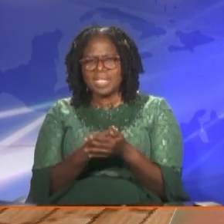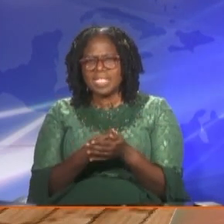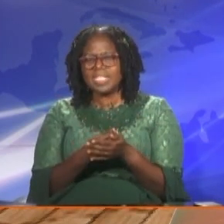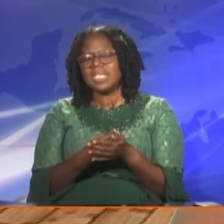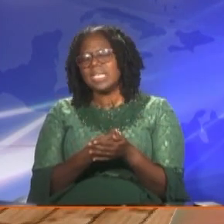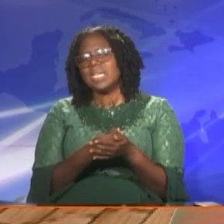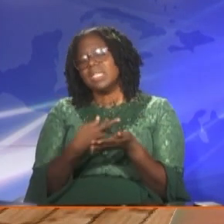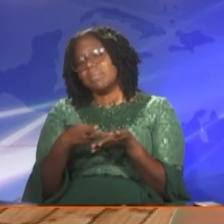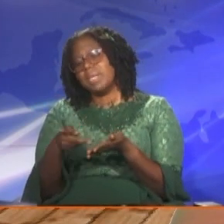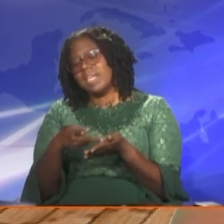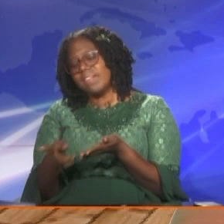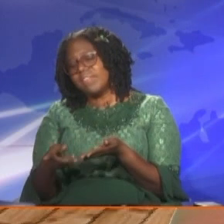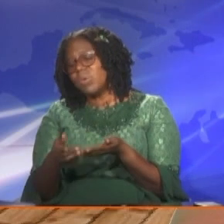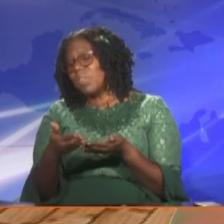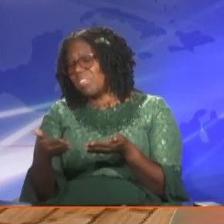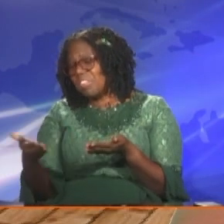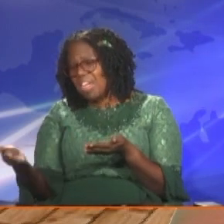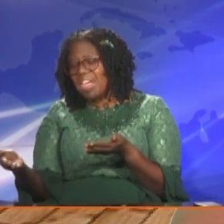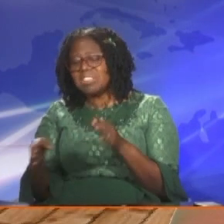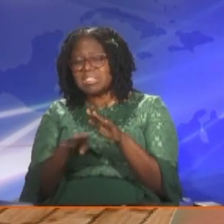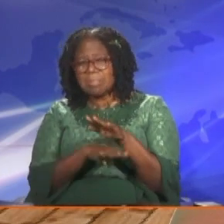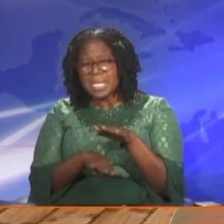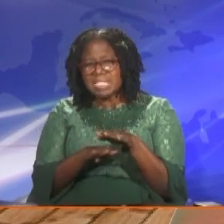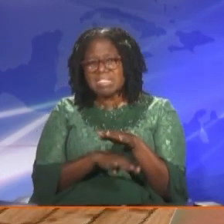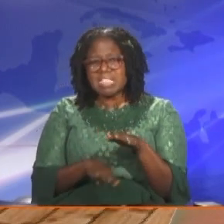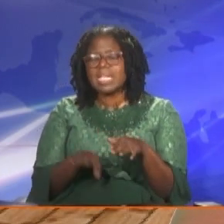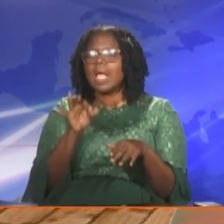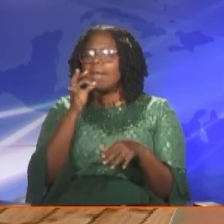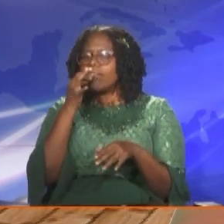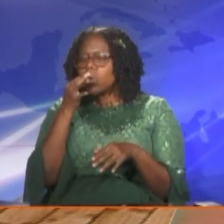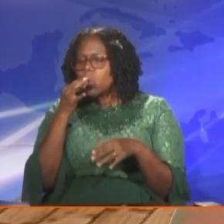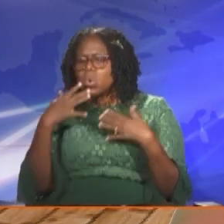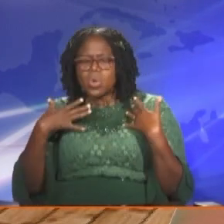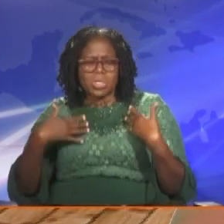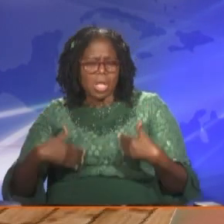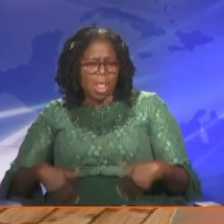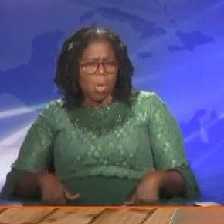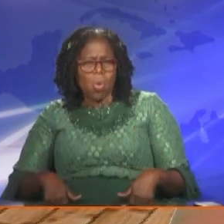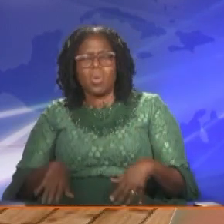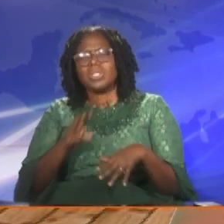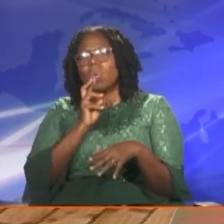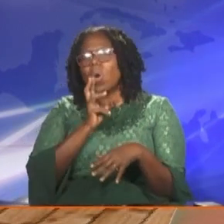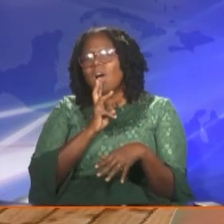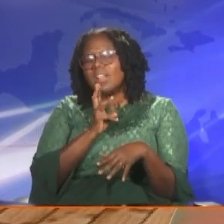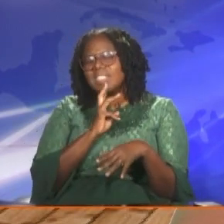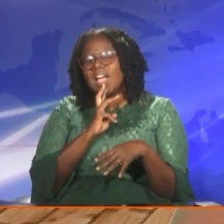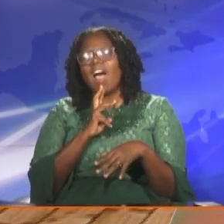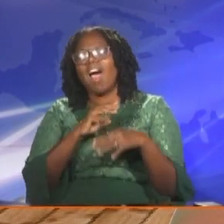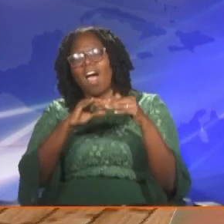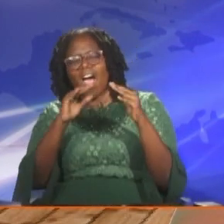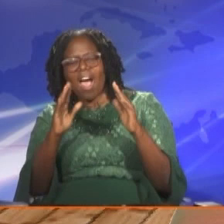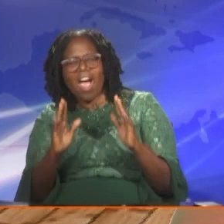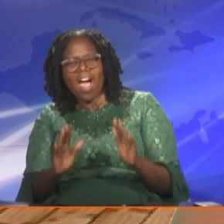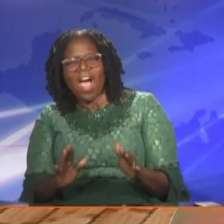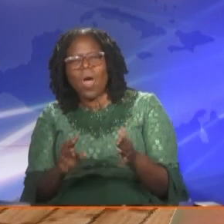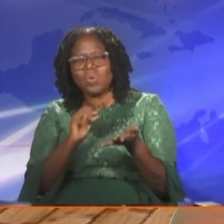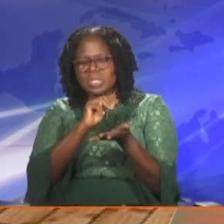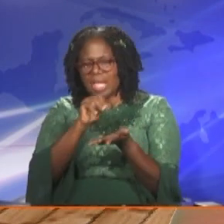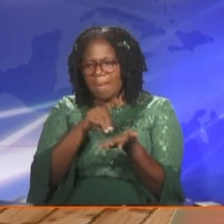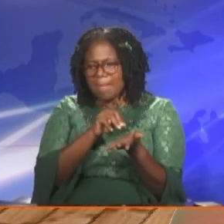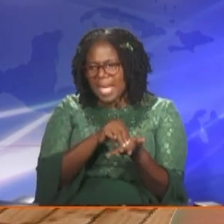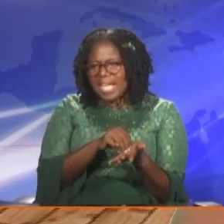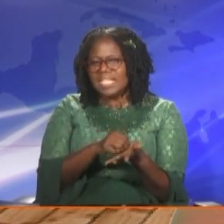basic needs. And those needs are food, clothing, water, shelter, medical, and